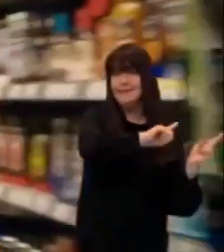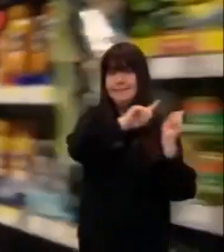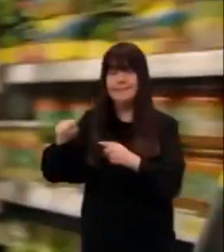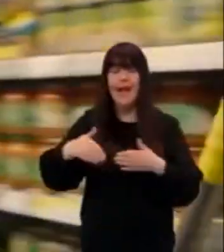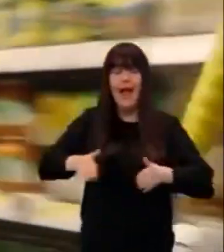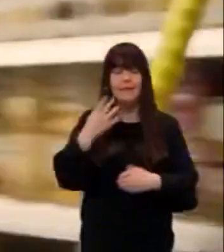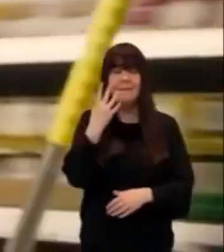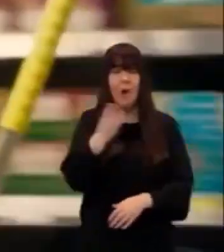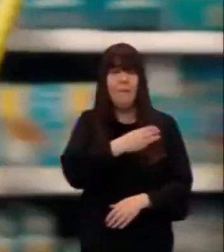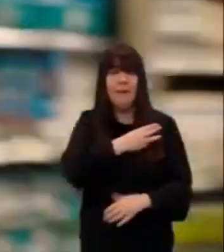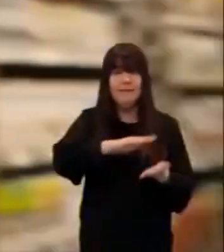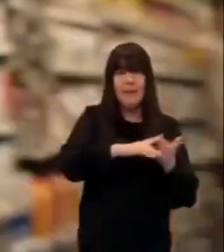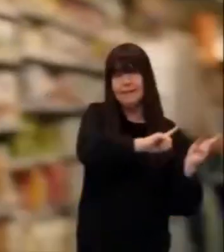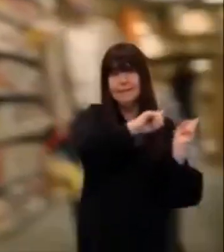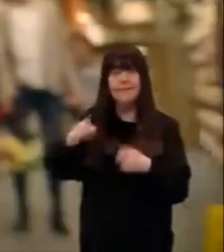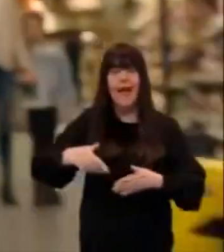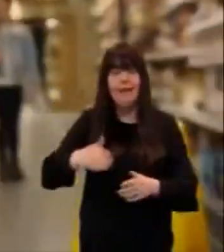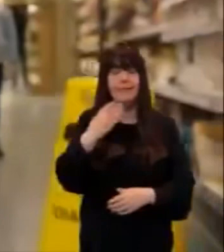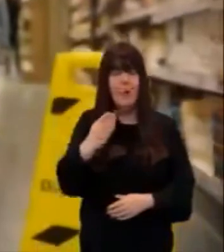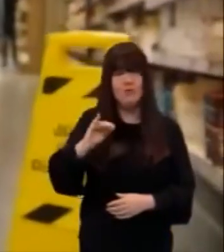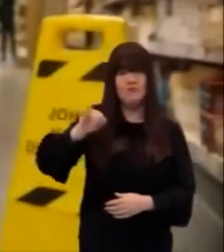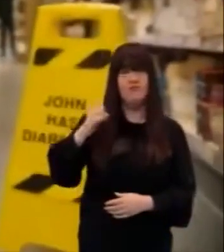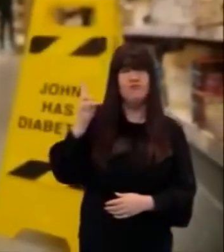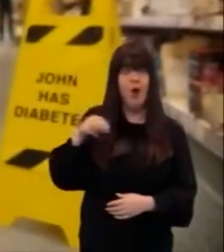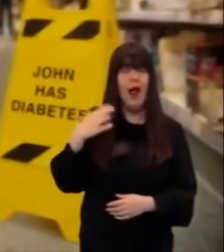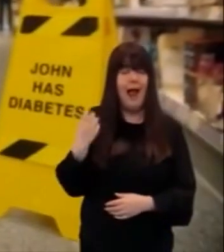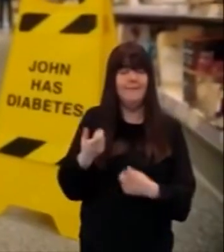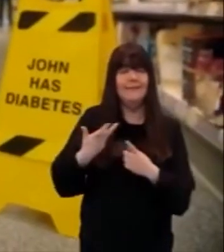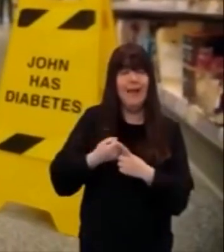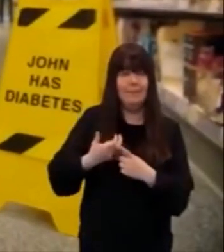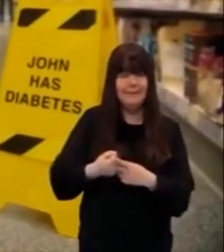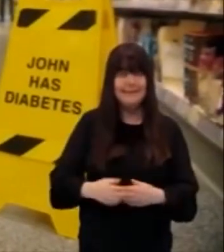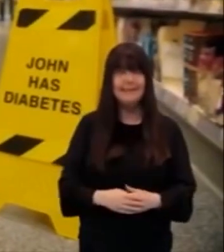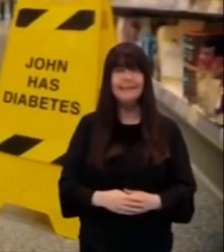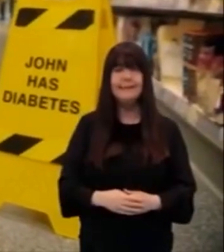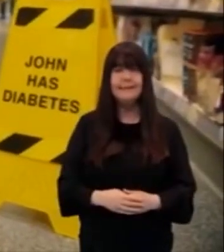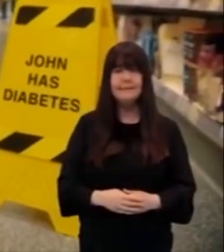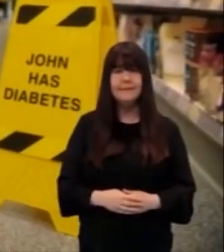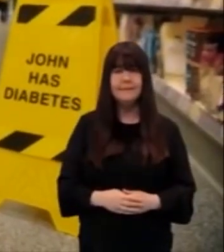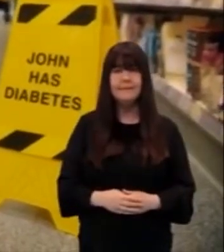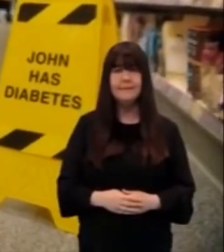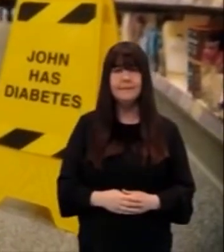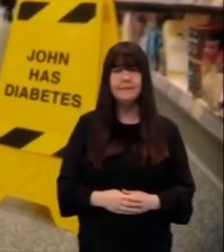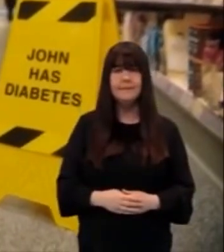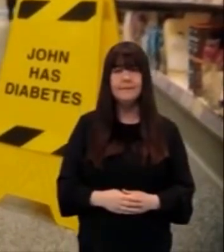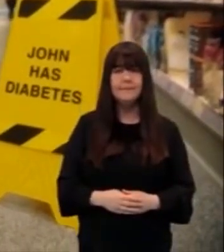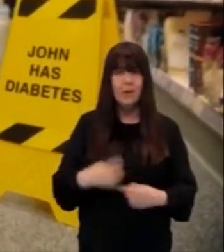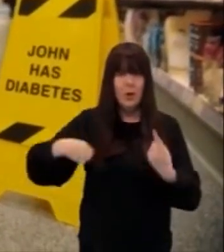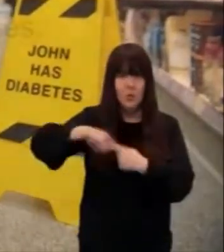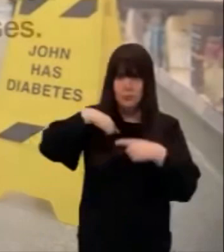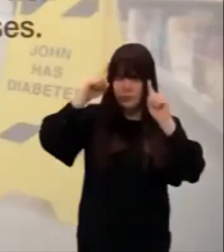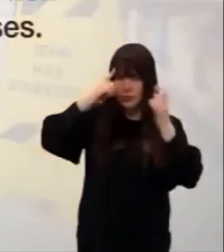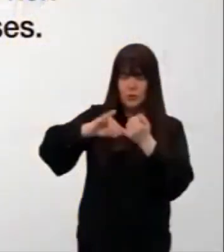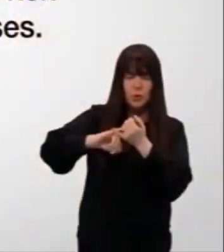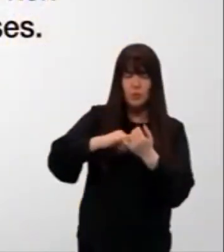Maintenance aisle 4, please. That's maintenance aisle 4, and John has diabetes. Sorry about that. We don't